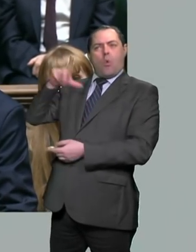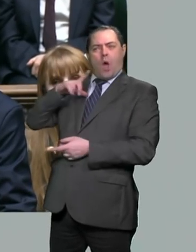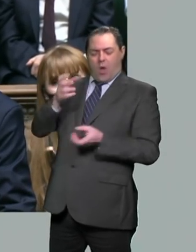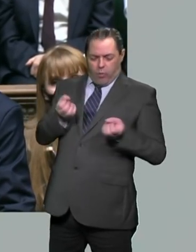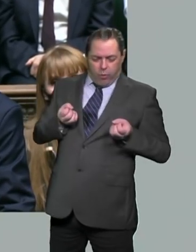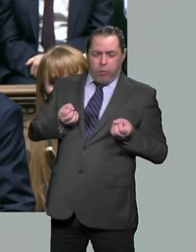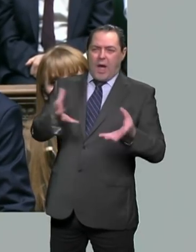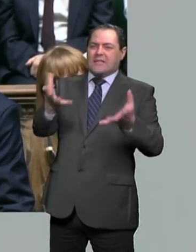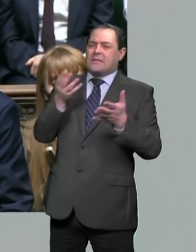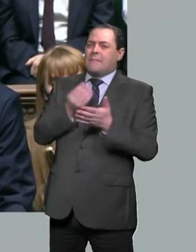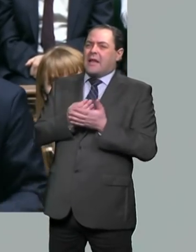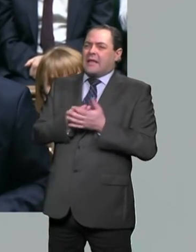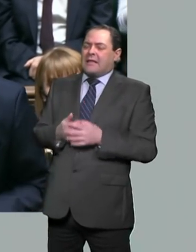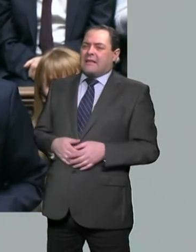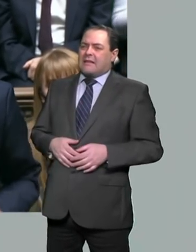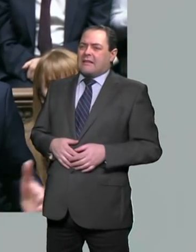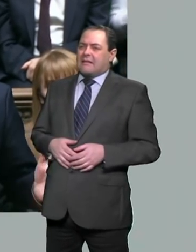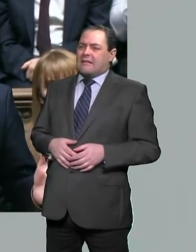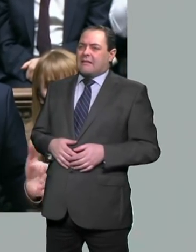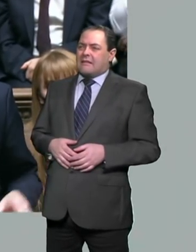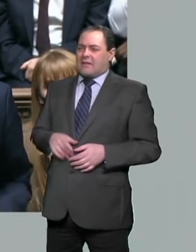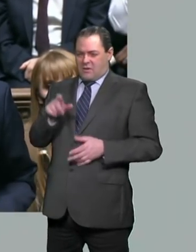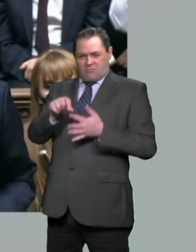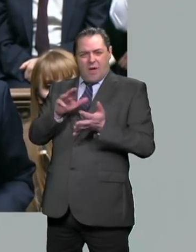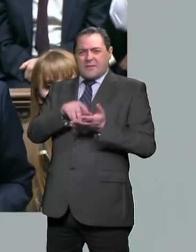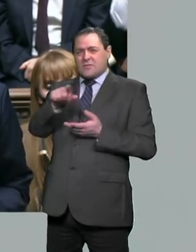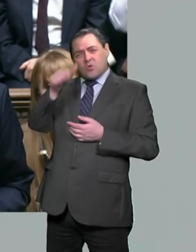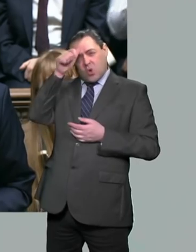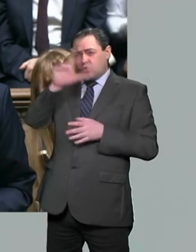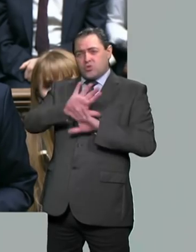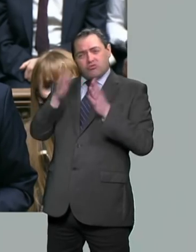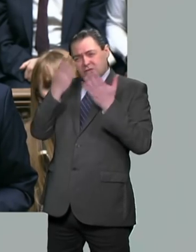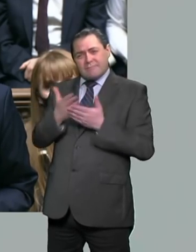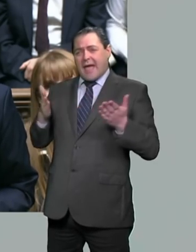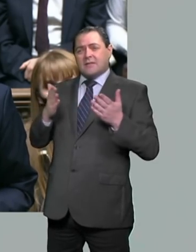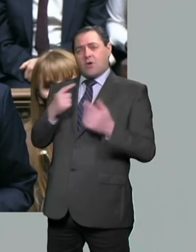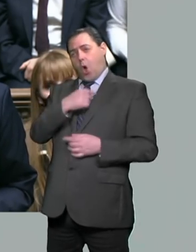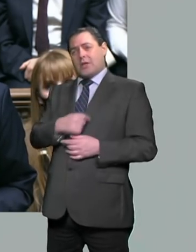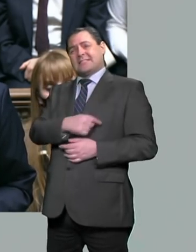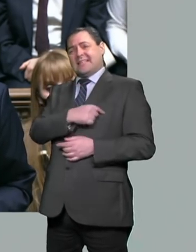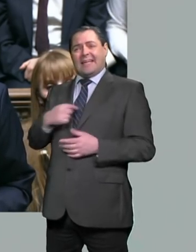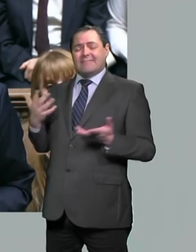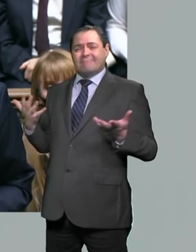waste. Mr. Speaker, we know this Prime Minister has no respect for decency or honesty.